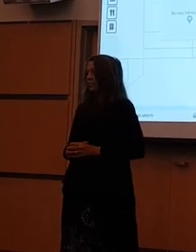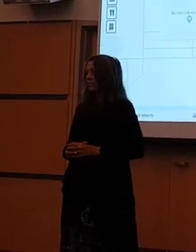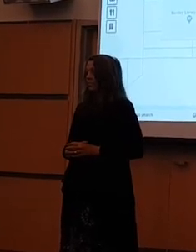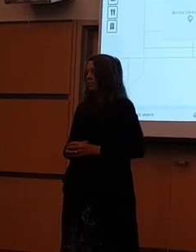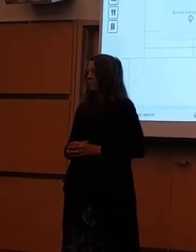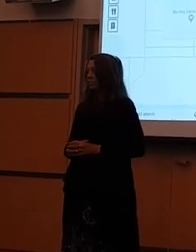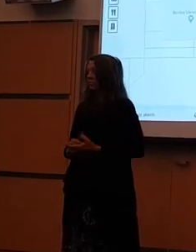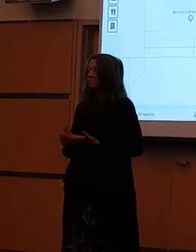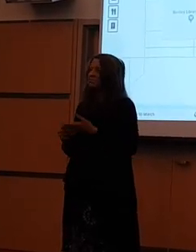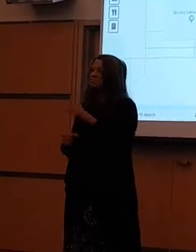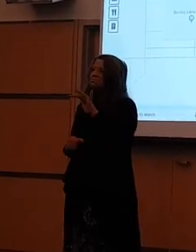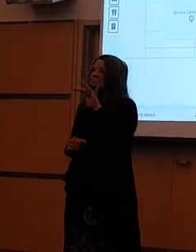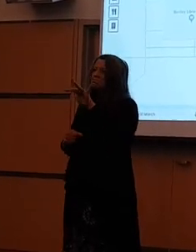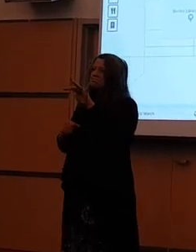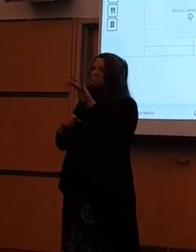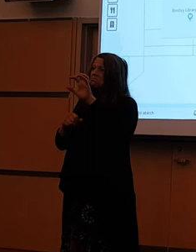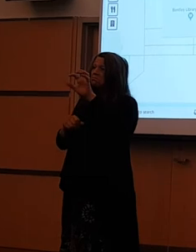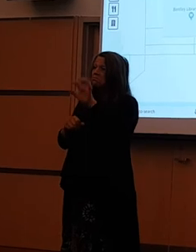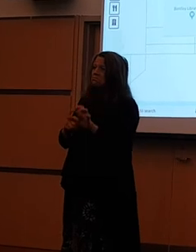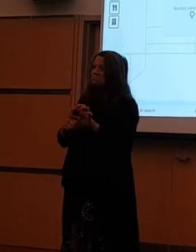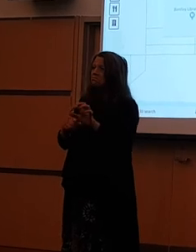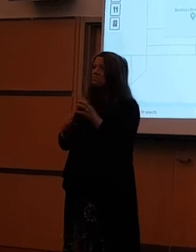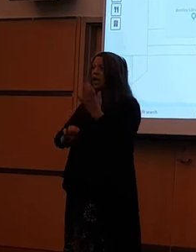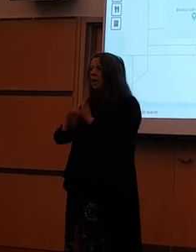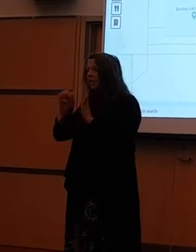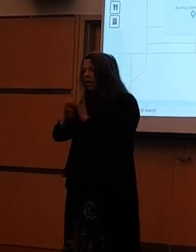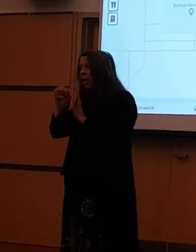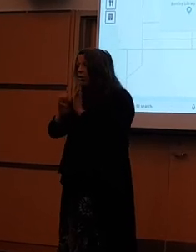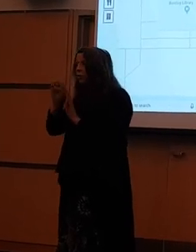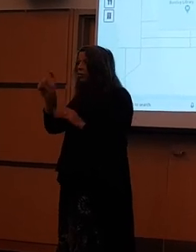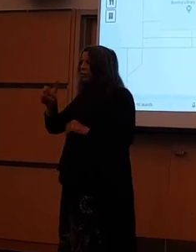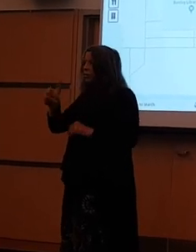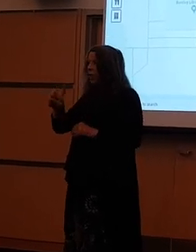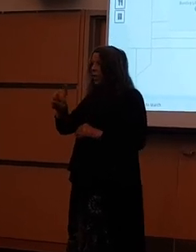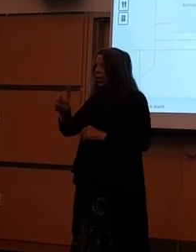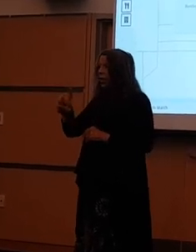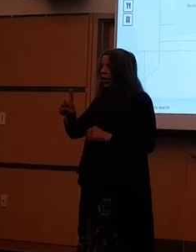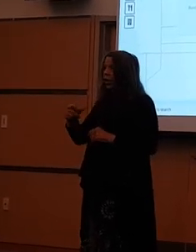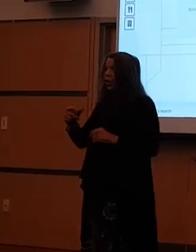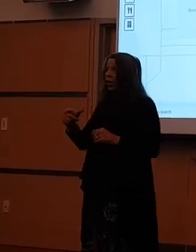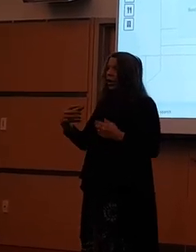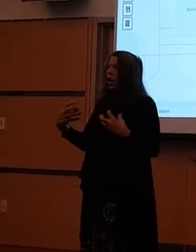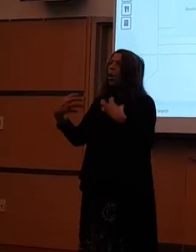I can get the information for the defibrillators and where they are,